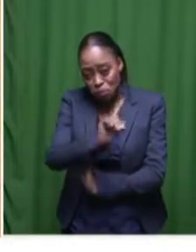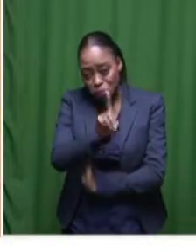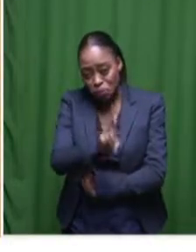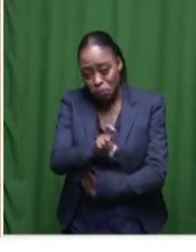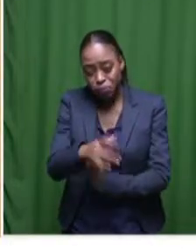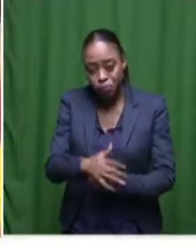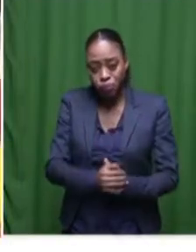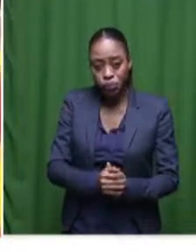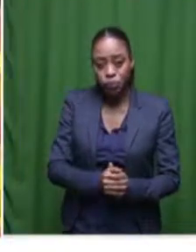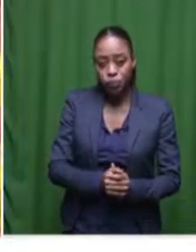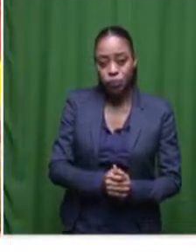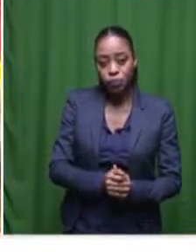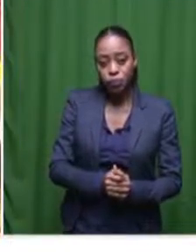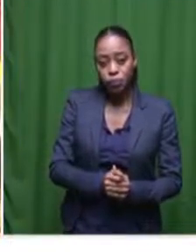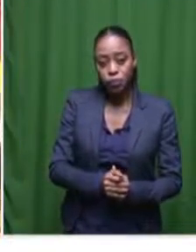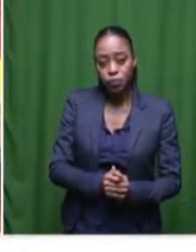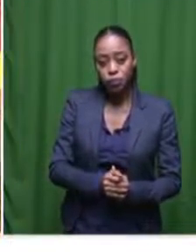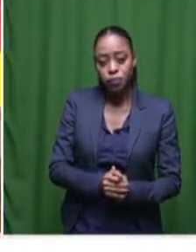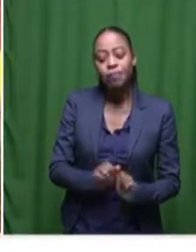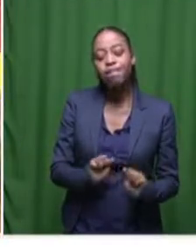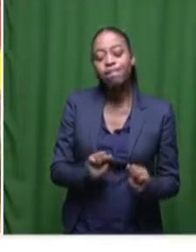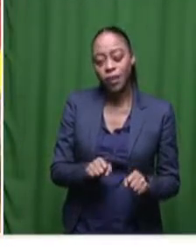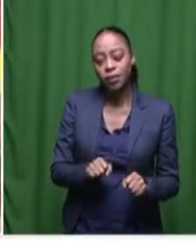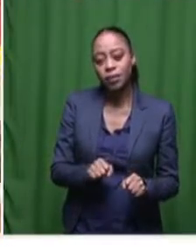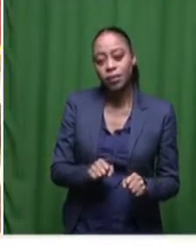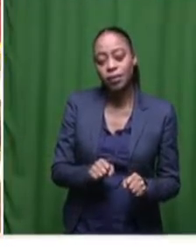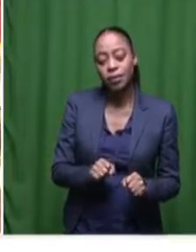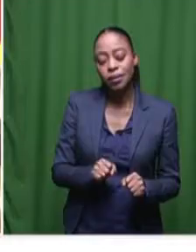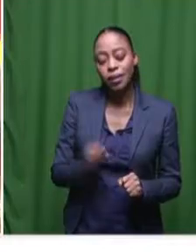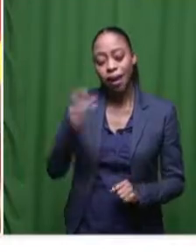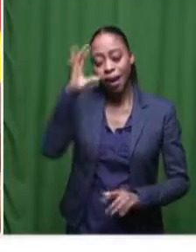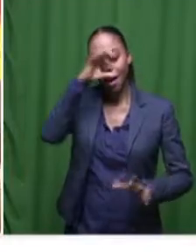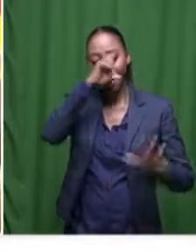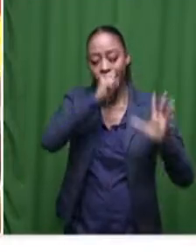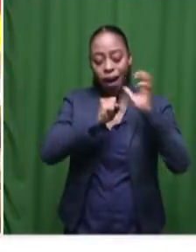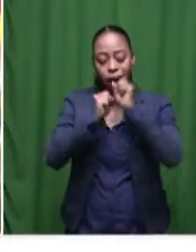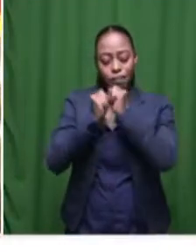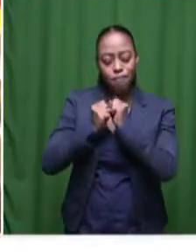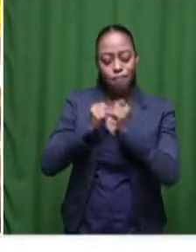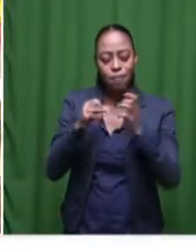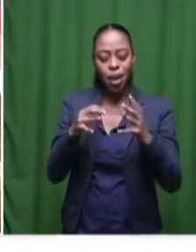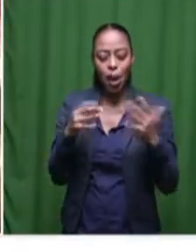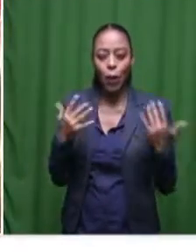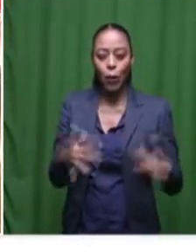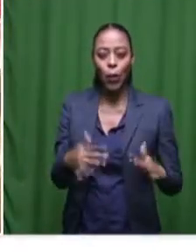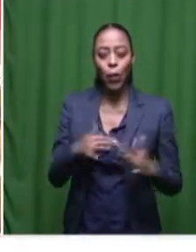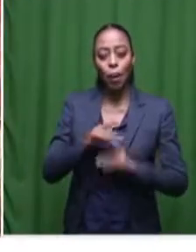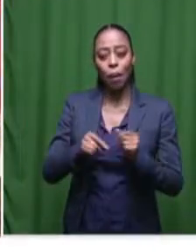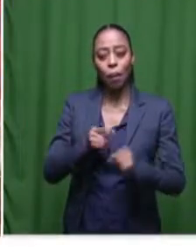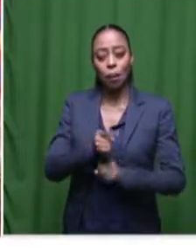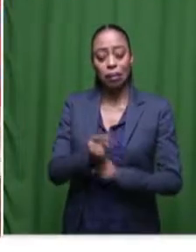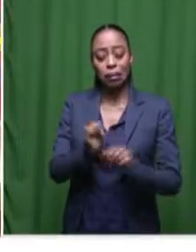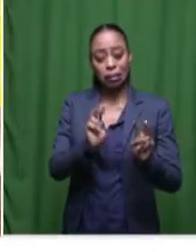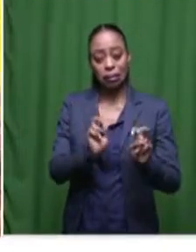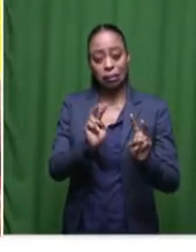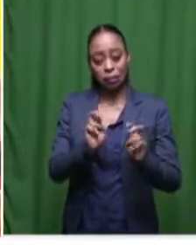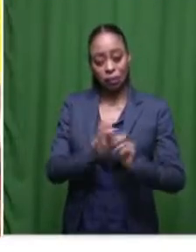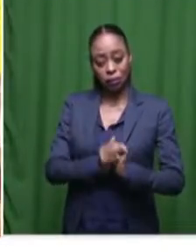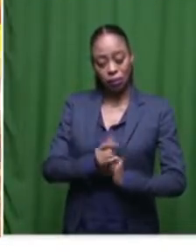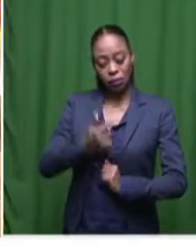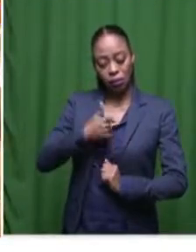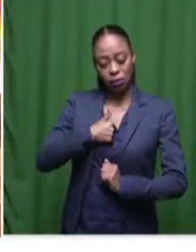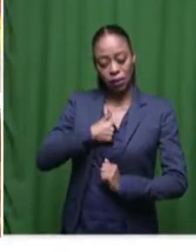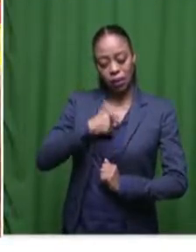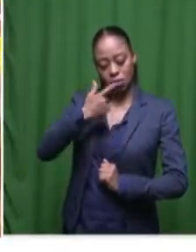Well, yes, there has again been a lot of speculation about this. For myself,